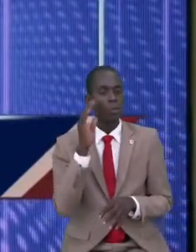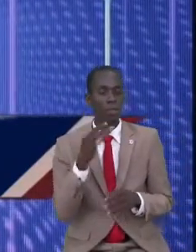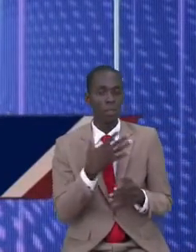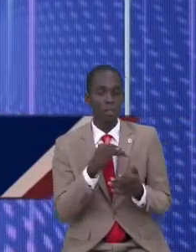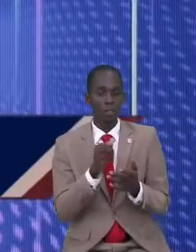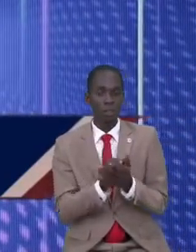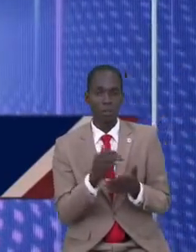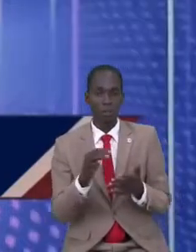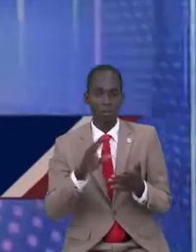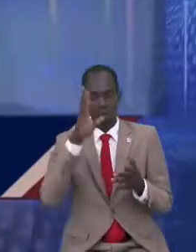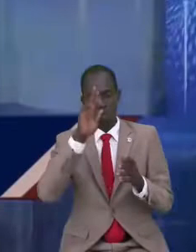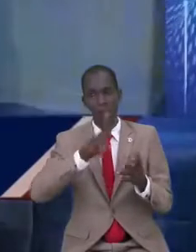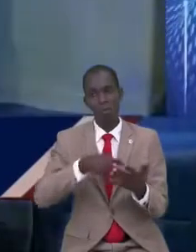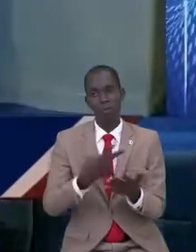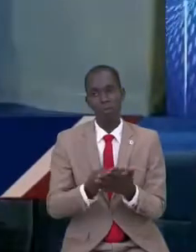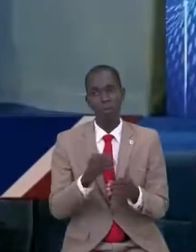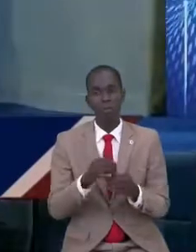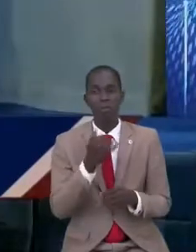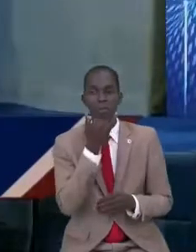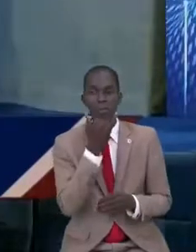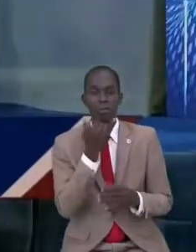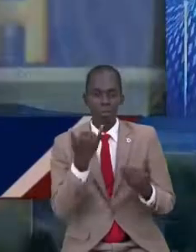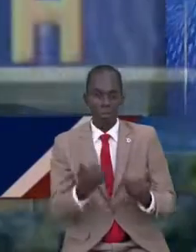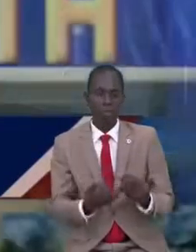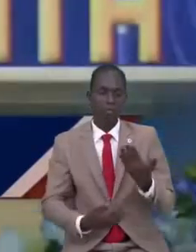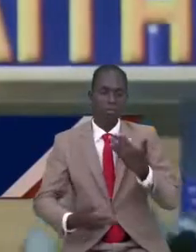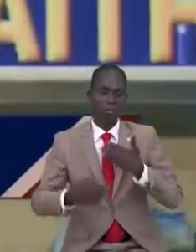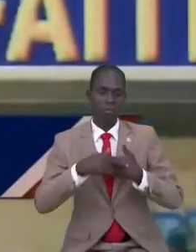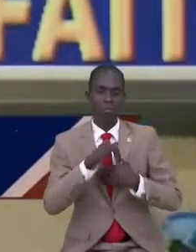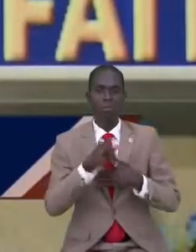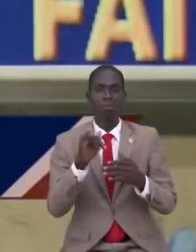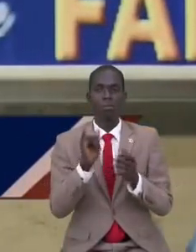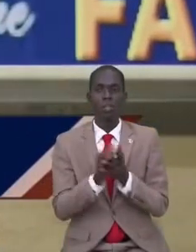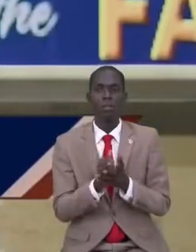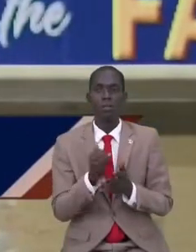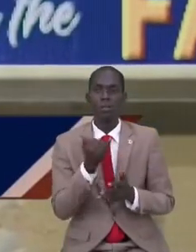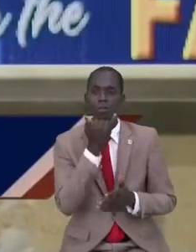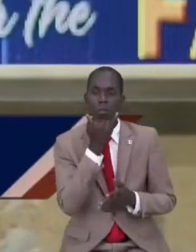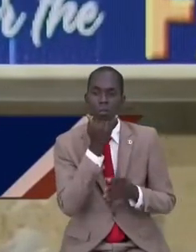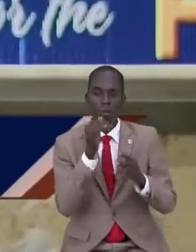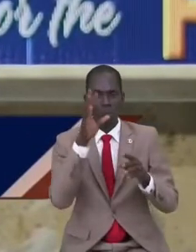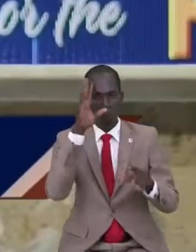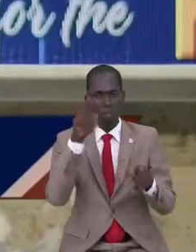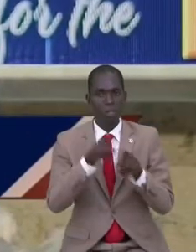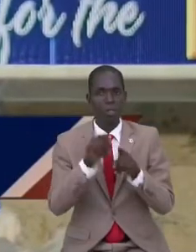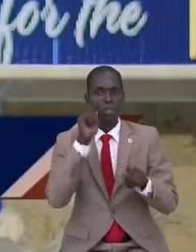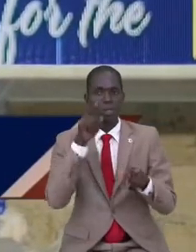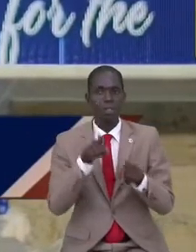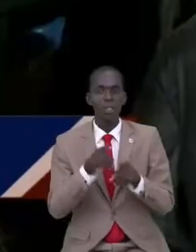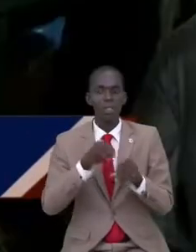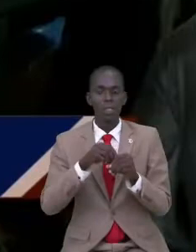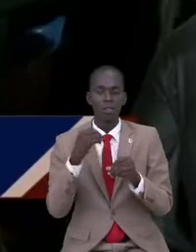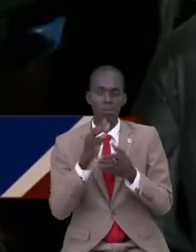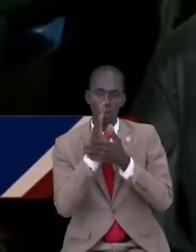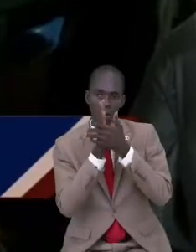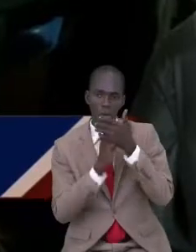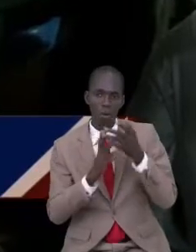fault. Restoring faulty brethren in the meekness of Christ. Number